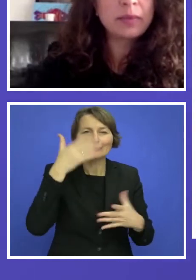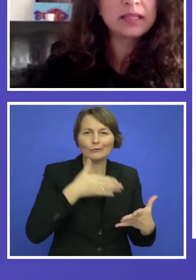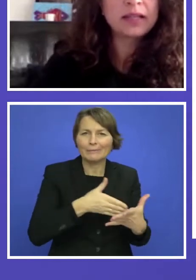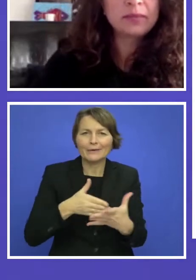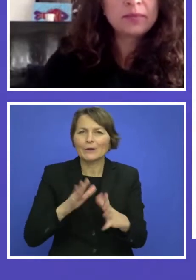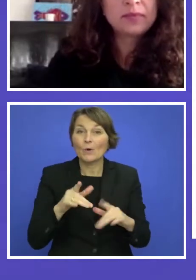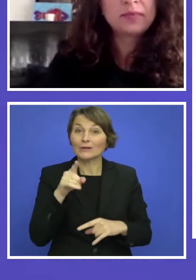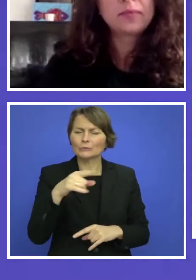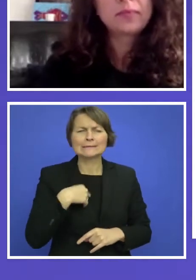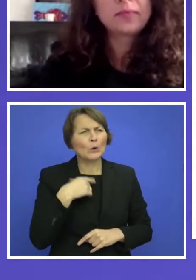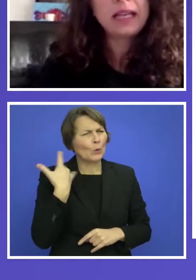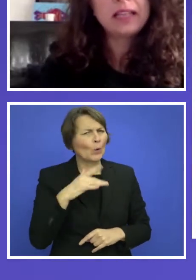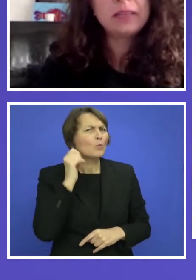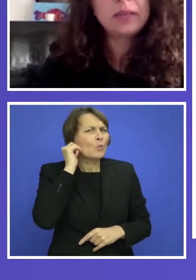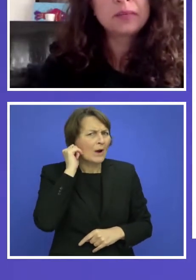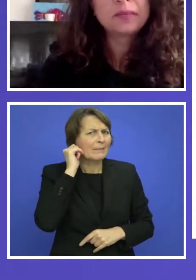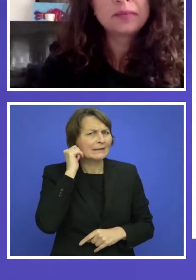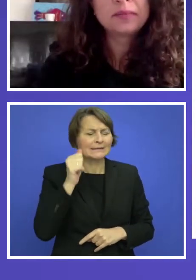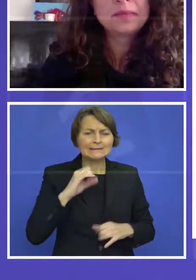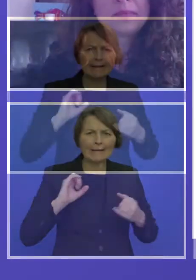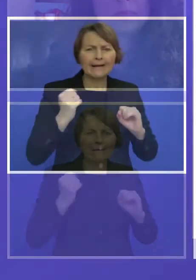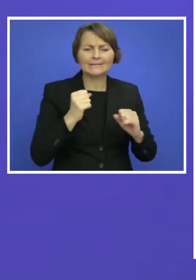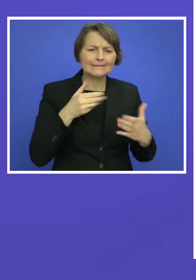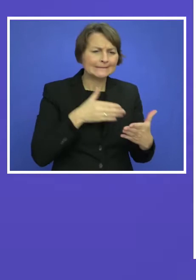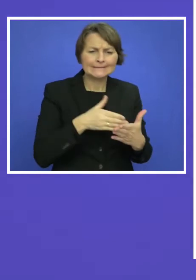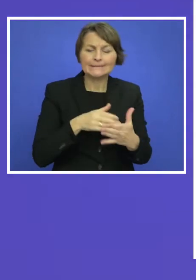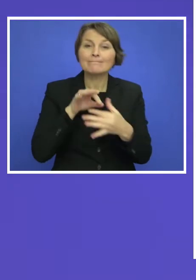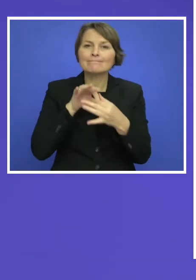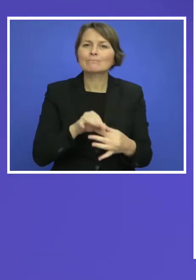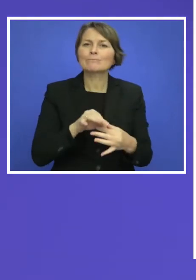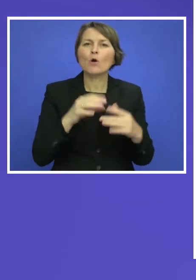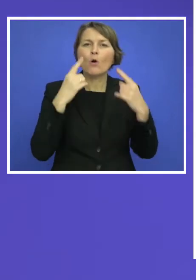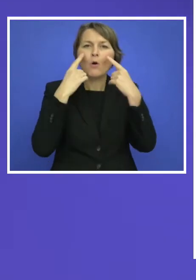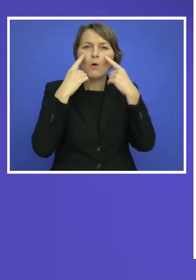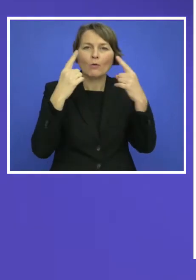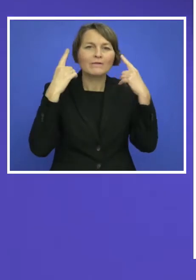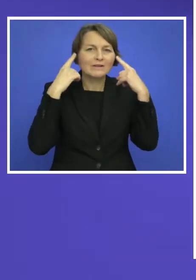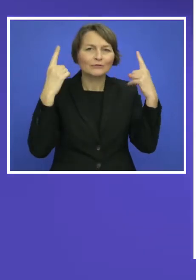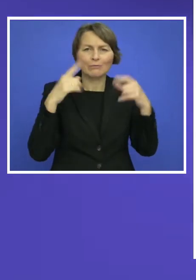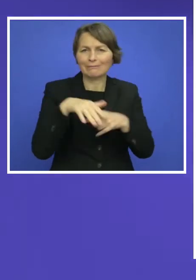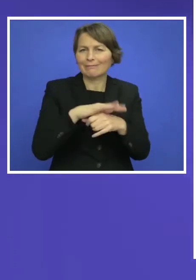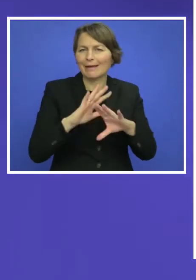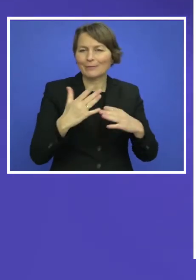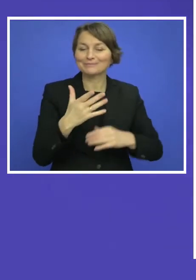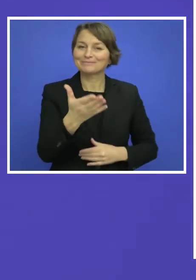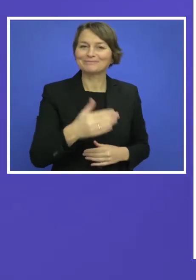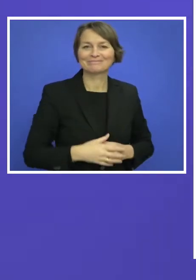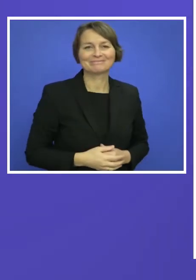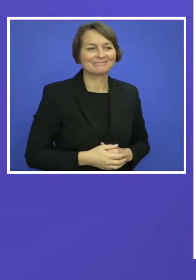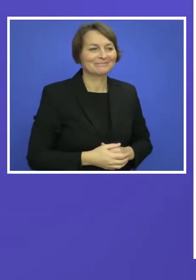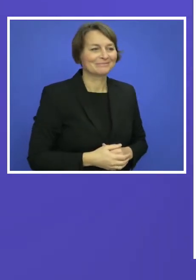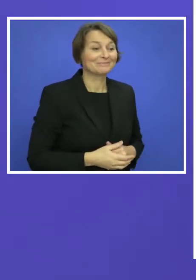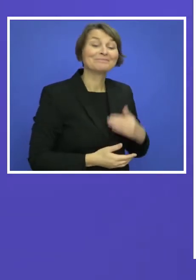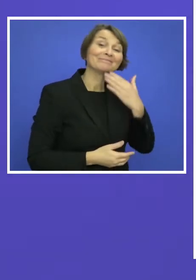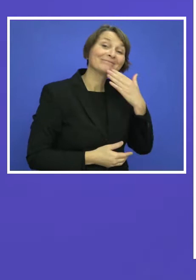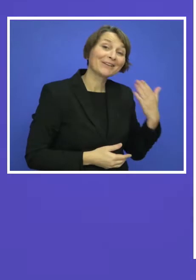activists face in the audiovisual sector? The floor is yours. Thank you very much, Amal, and